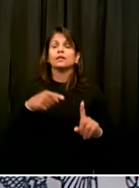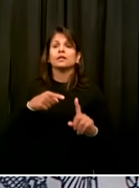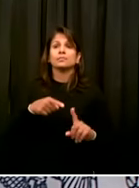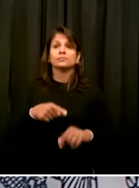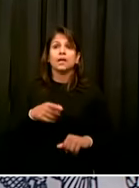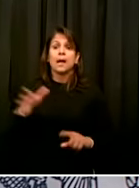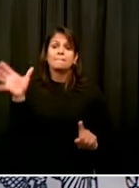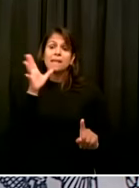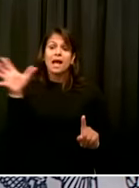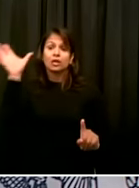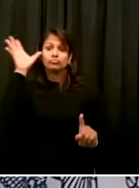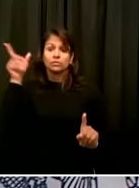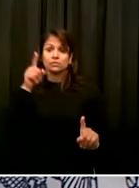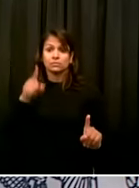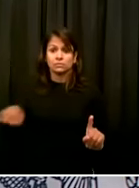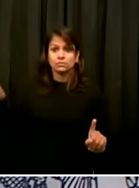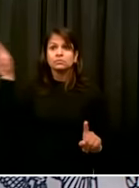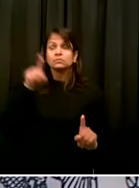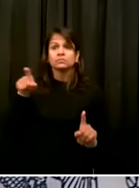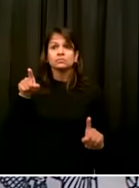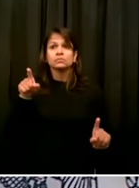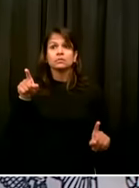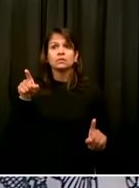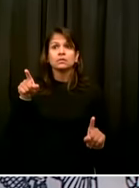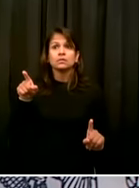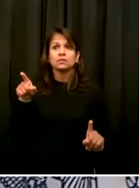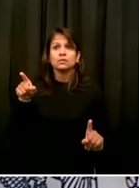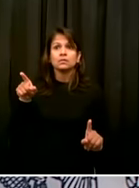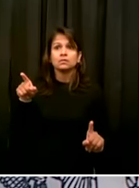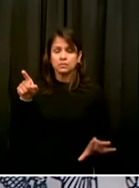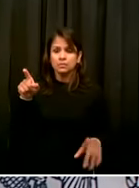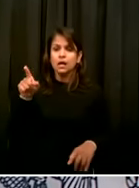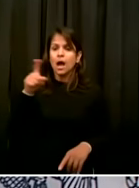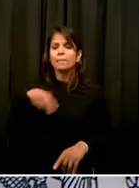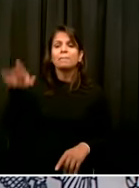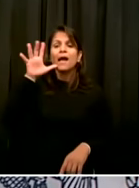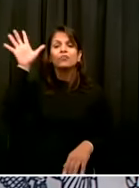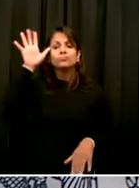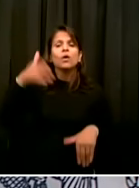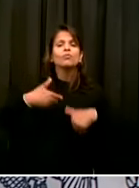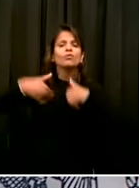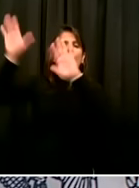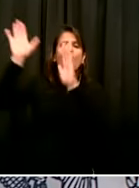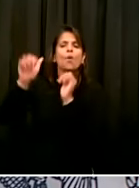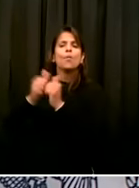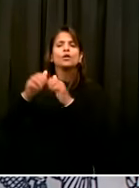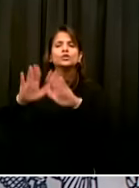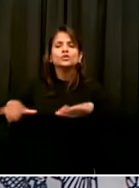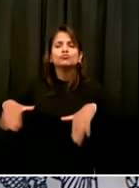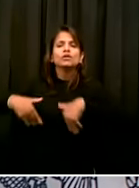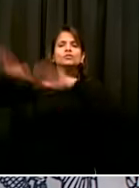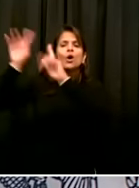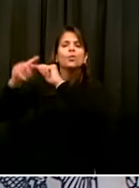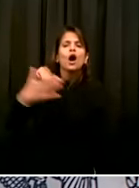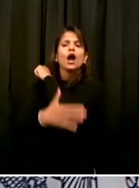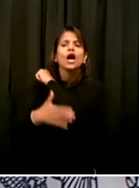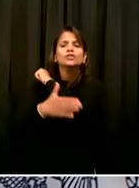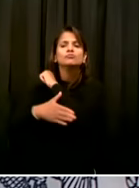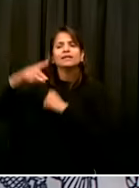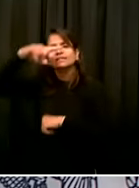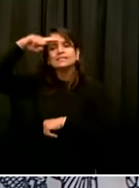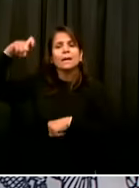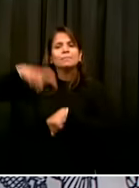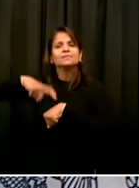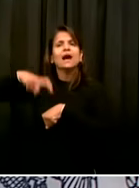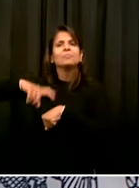their children visit with family members outside of the country. And I'm specifically thinking about the Dominican Republic, Puerto Rico, and